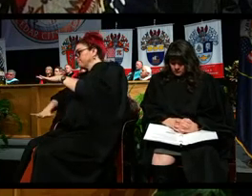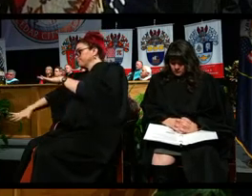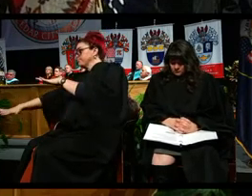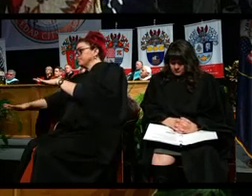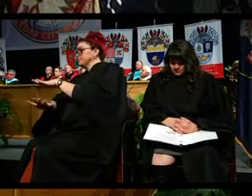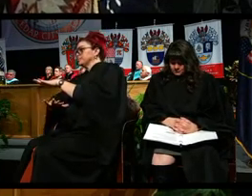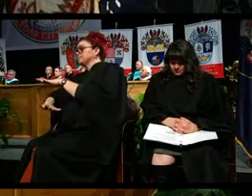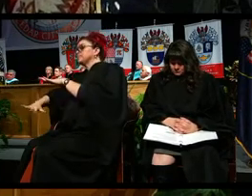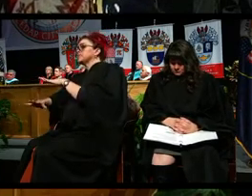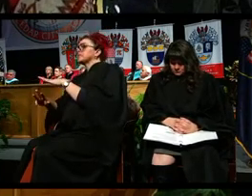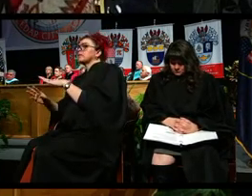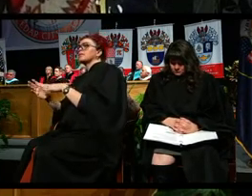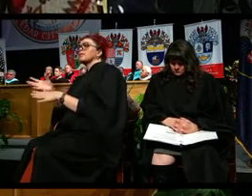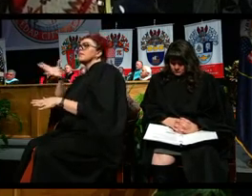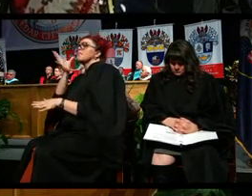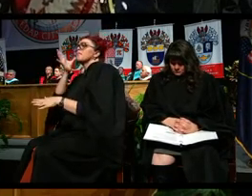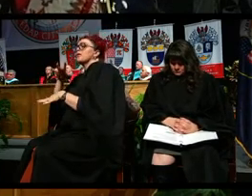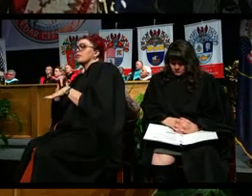Our Mother Earth